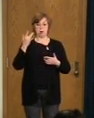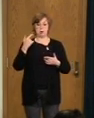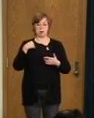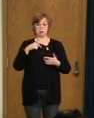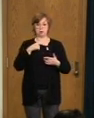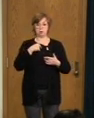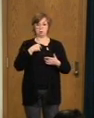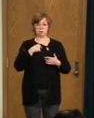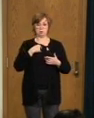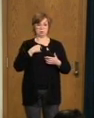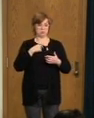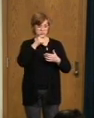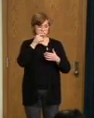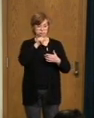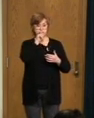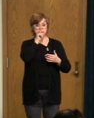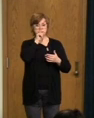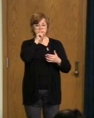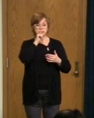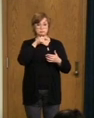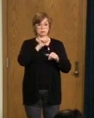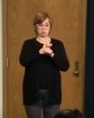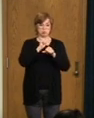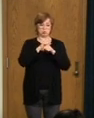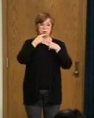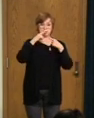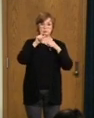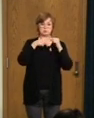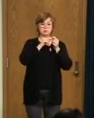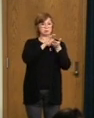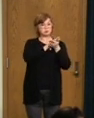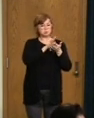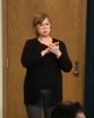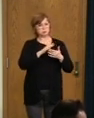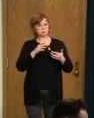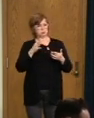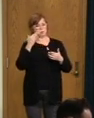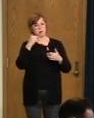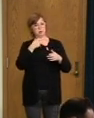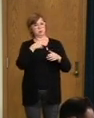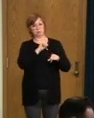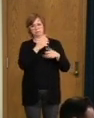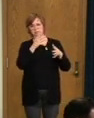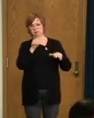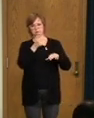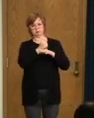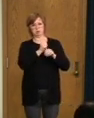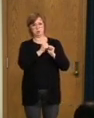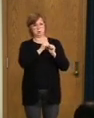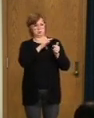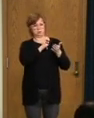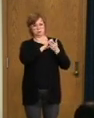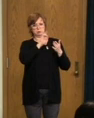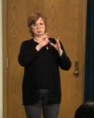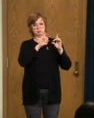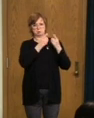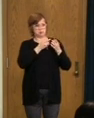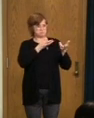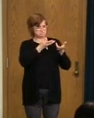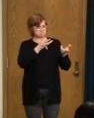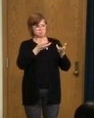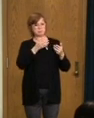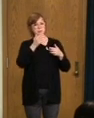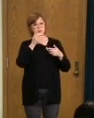is happening on an ongoing basis, not only weekly, but even on a daily basis in many respects with the individual